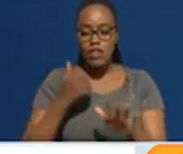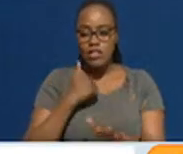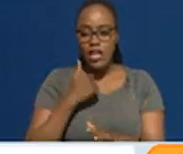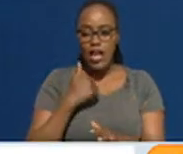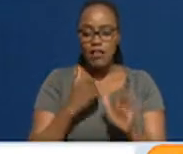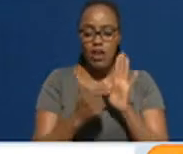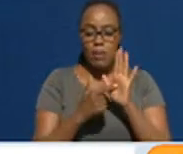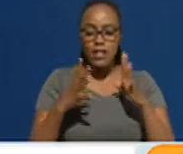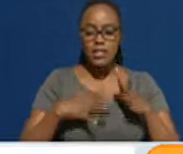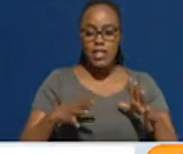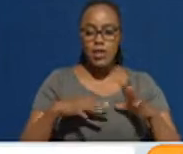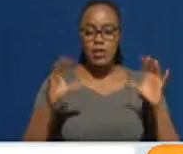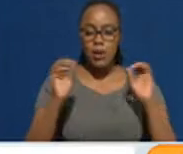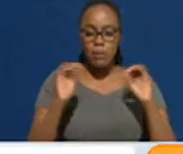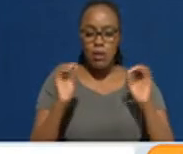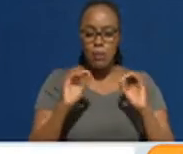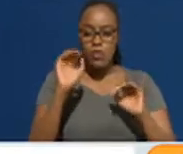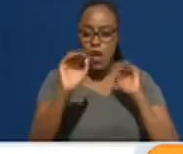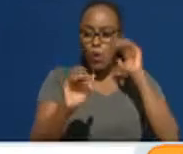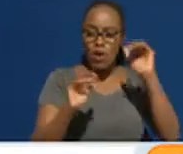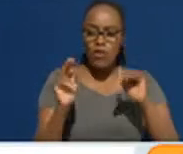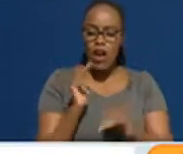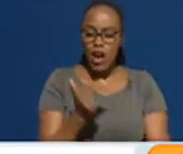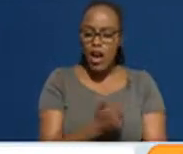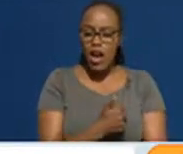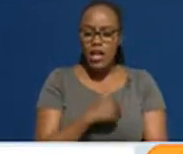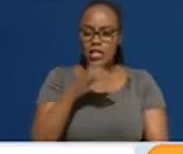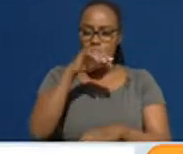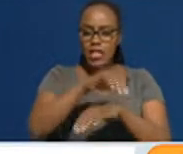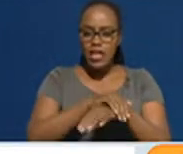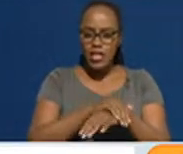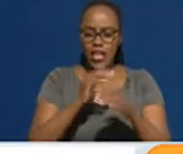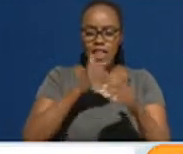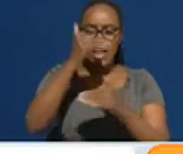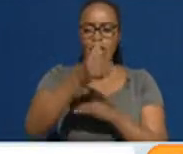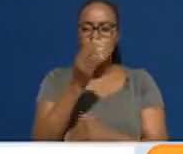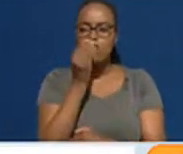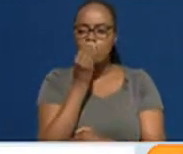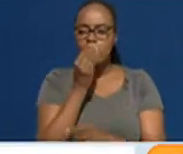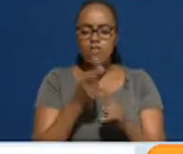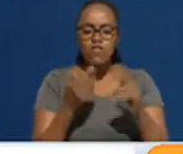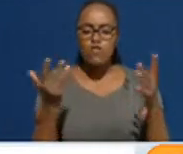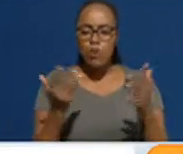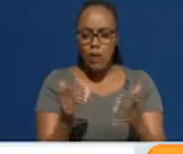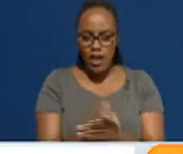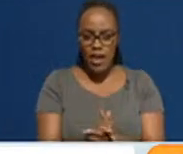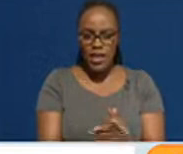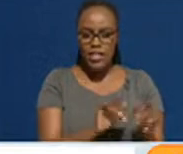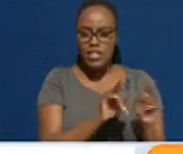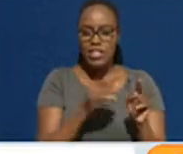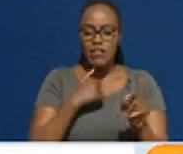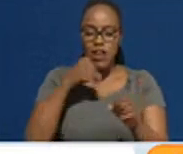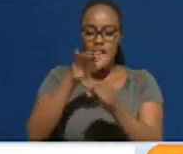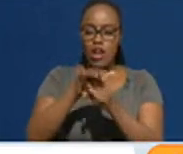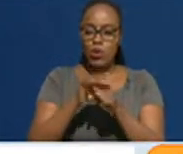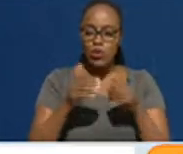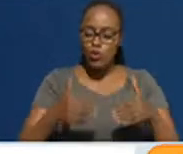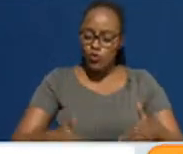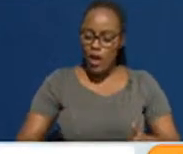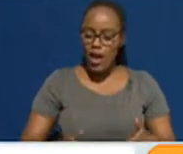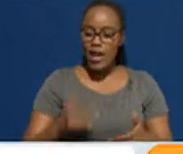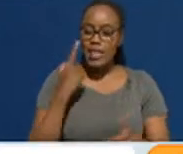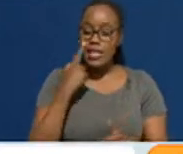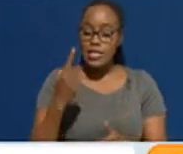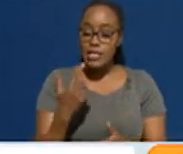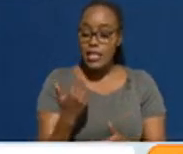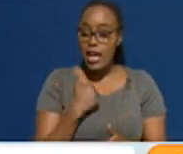manifesto. People were asking, where are we going to get our next meal? Mm-hmm. There's so much hunger. They have not seen